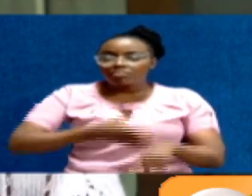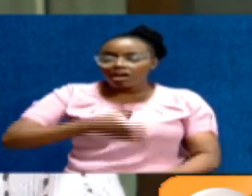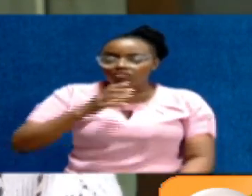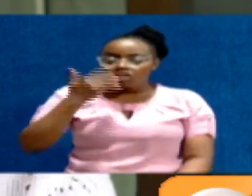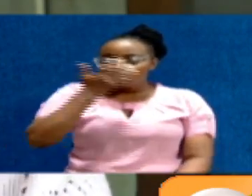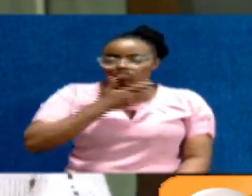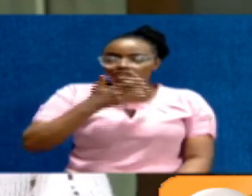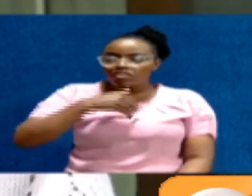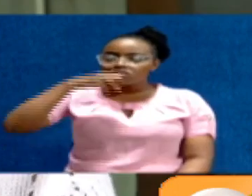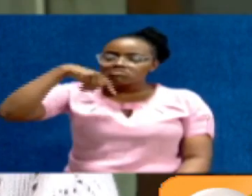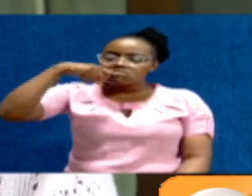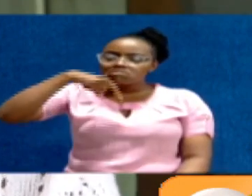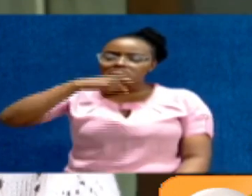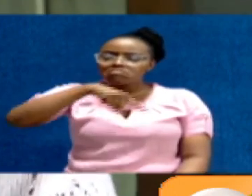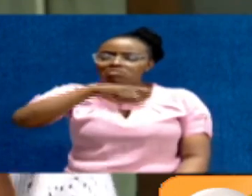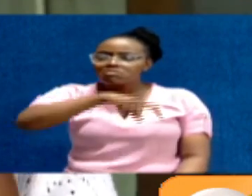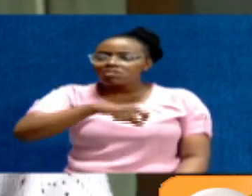akikunywa inatoka ingine